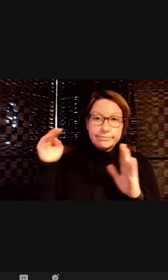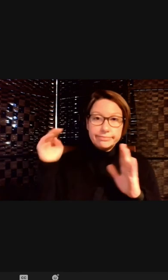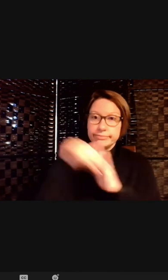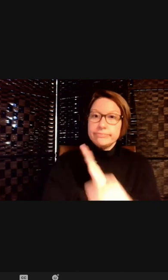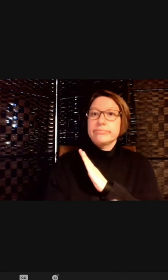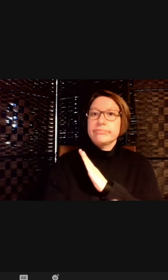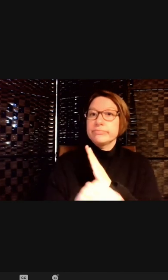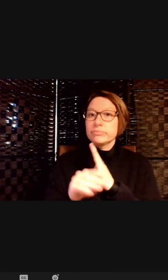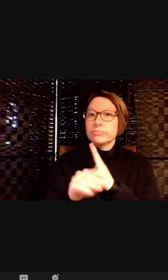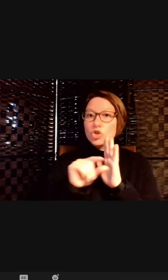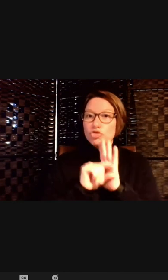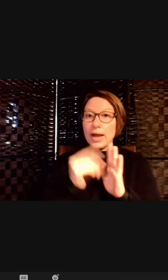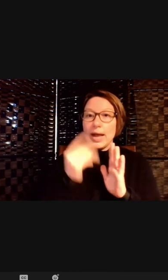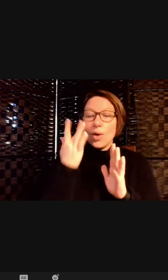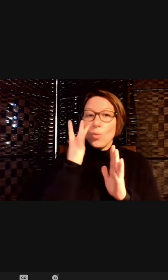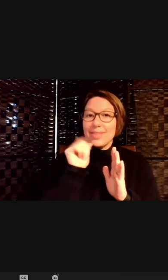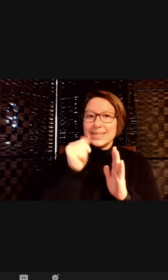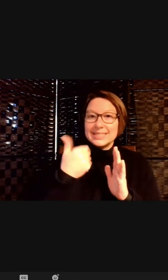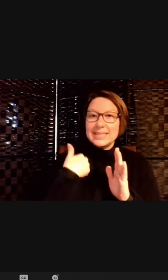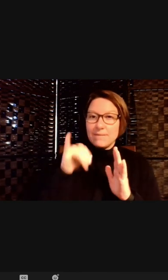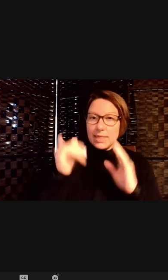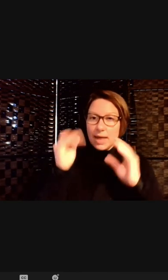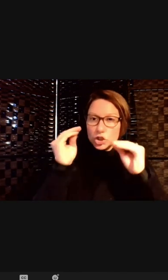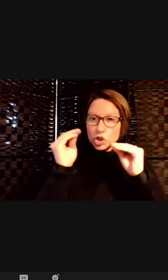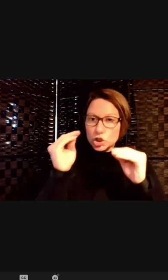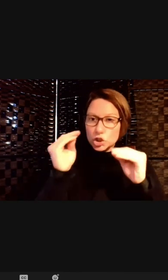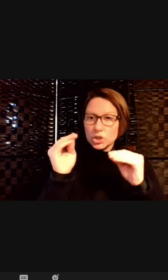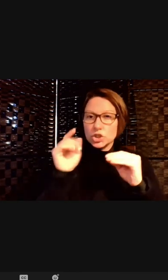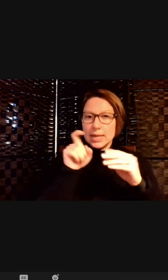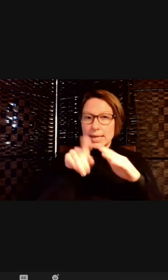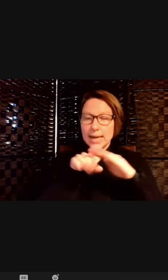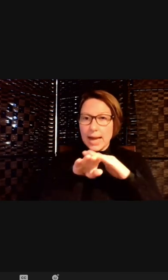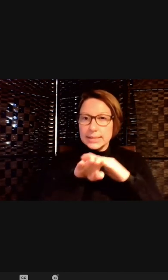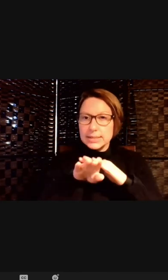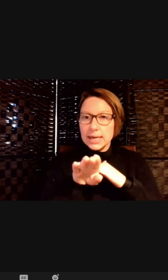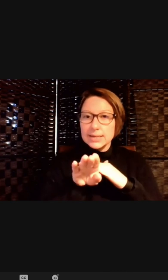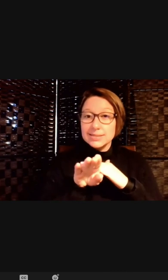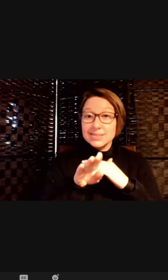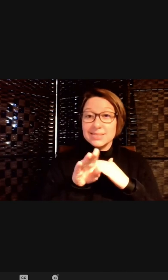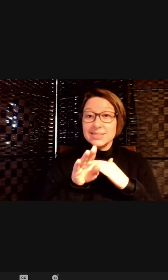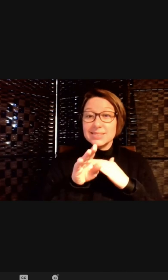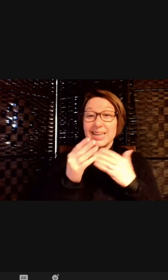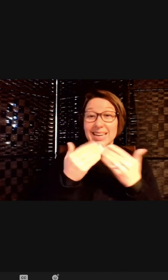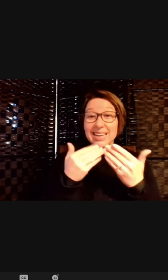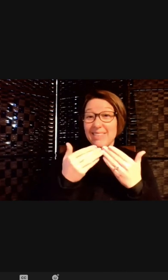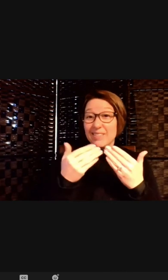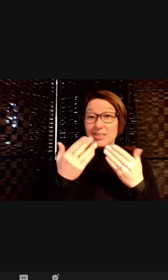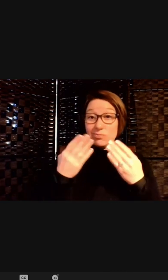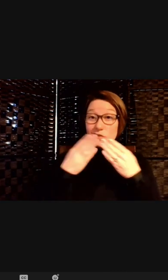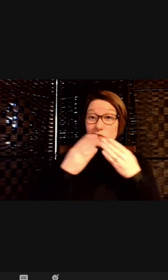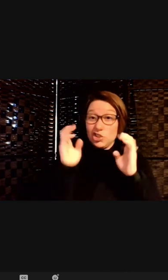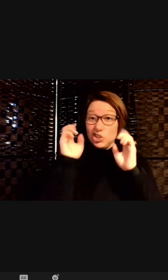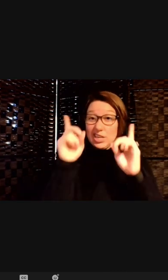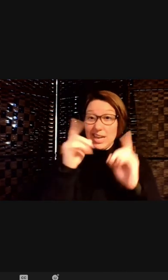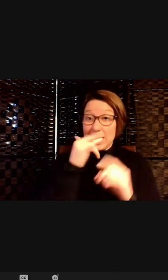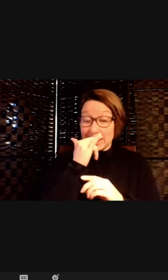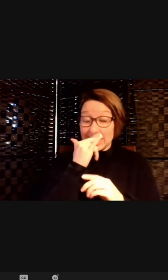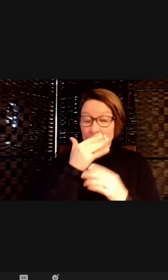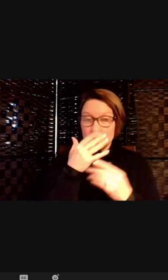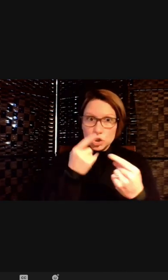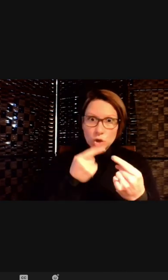didn't have that constant and explicit instruction that they needed access to. And even our gen ed kids that were just so struggling with